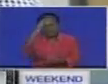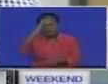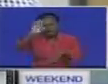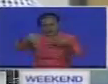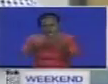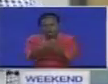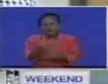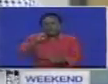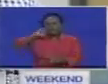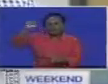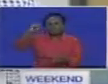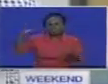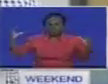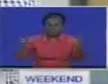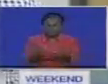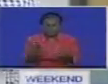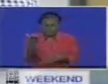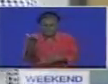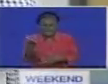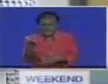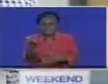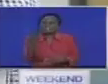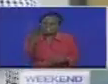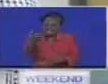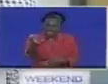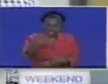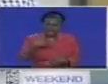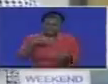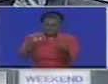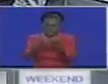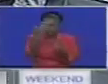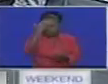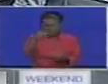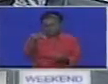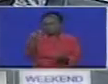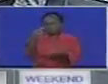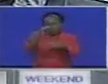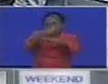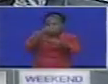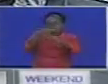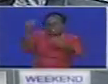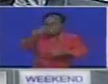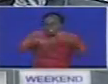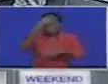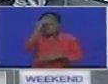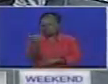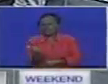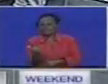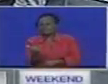parties, after so the election. So the structures exist? There are structures. So we why then will you the be structures. Going into a grassroots election? Because, not